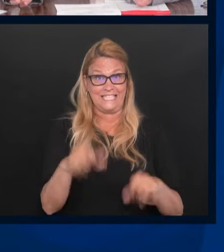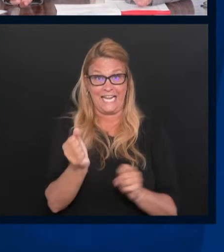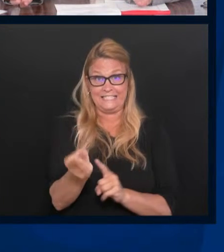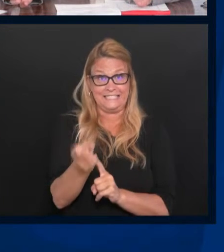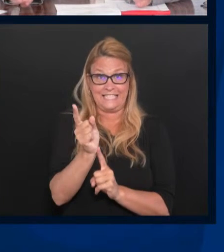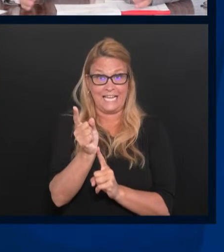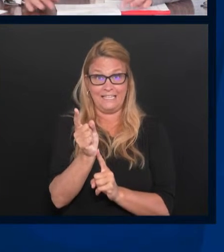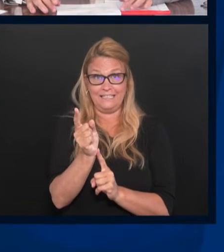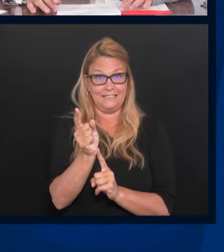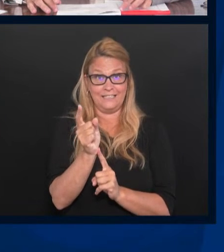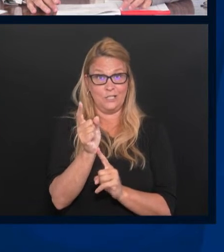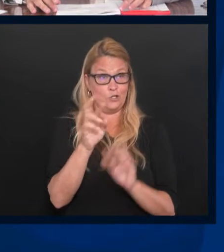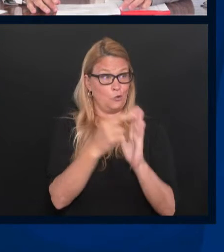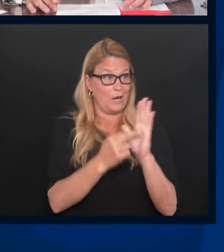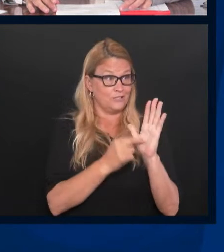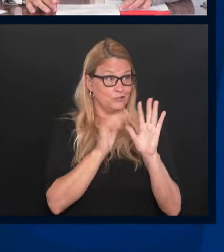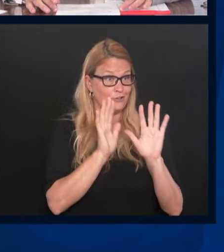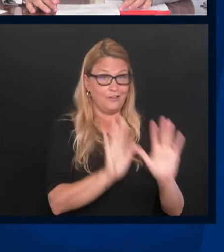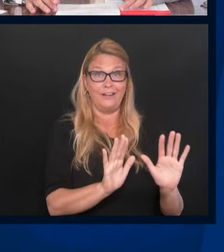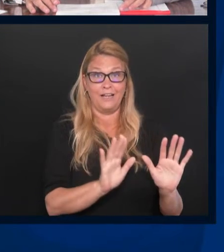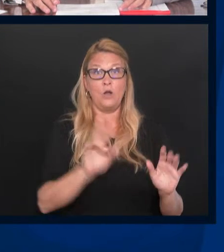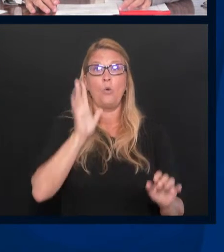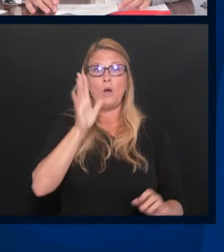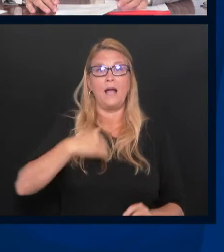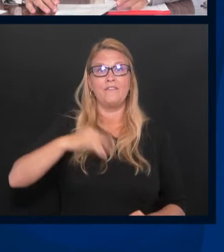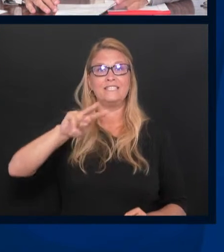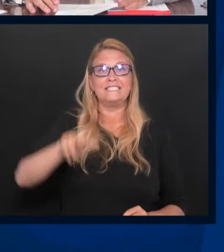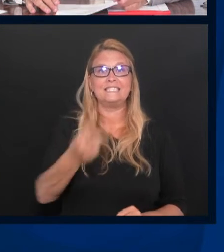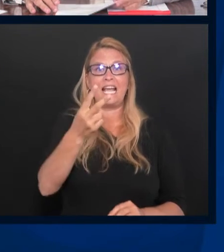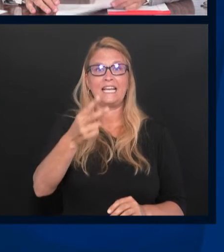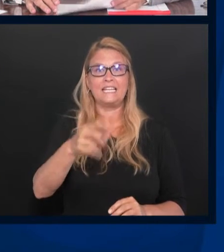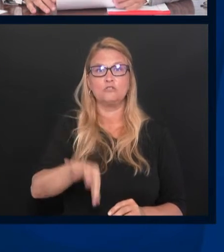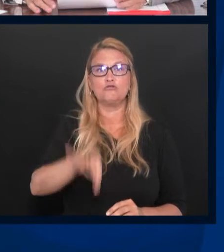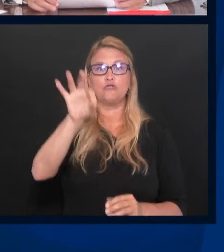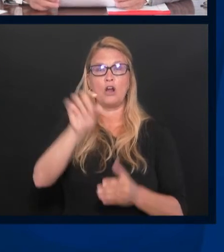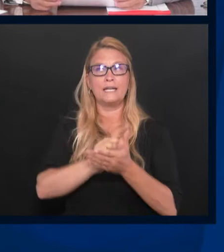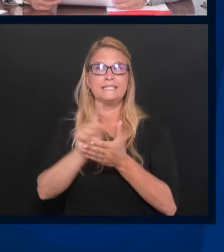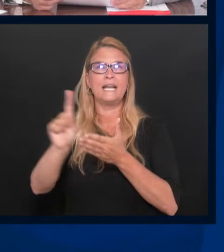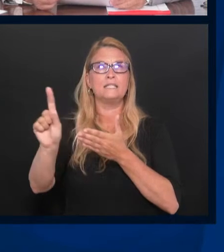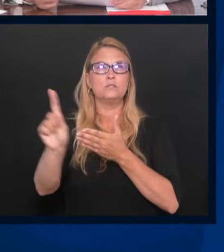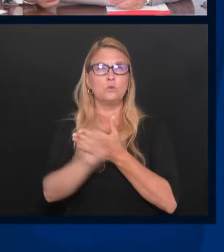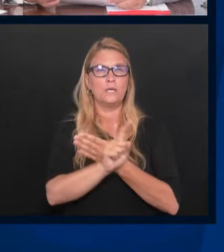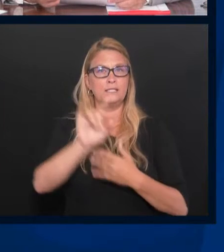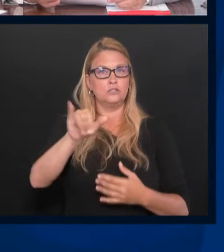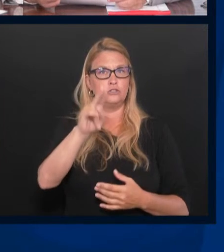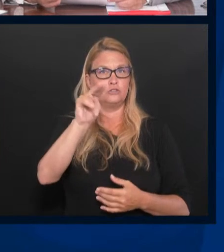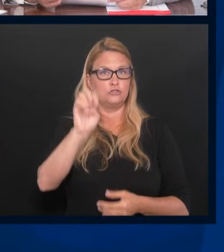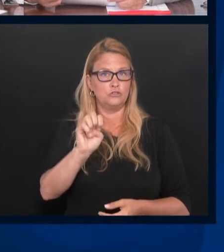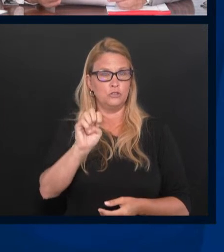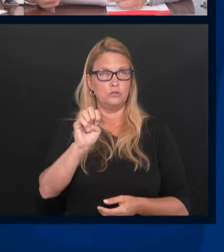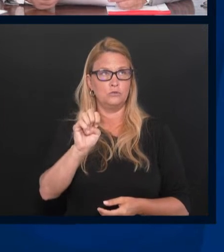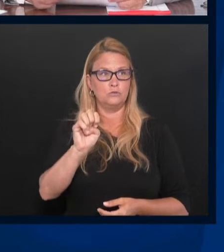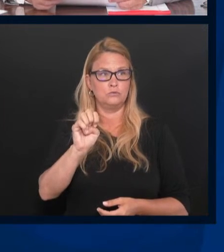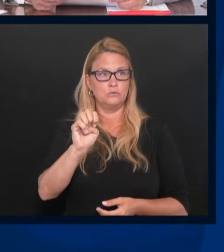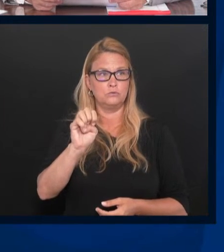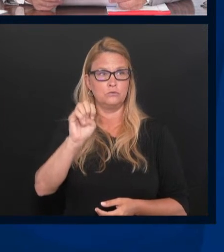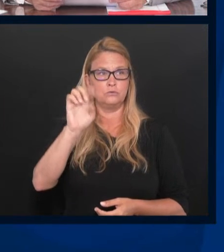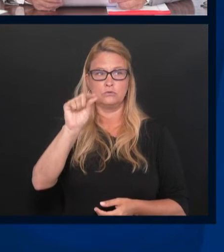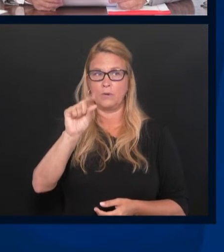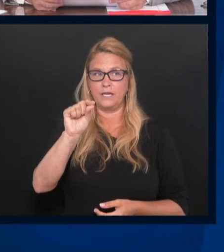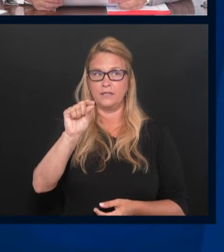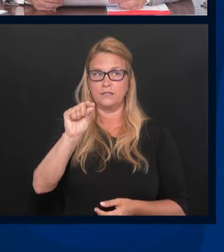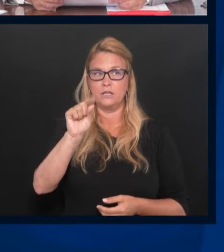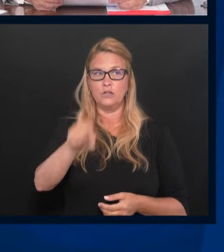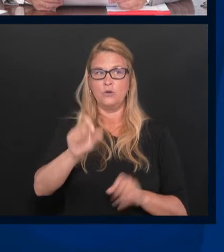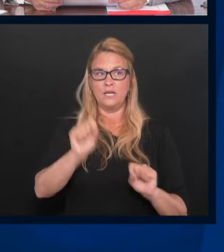be registered. There'll be a second drawing, you know, on next Wednesday, June the 20th. You can be in the